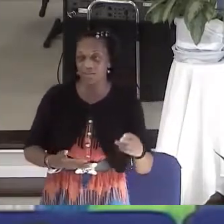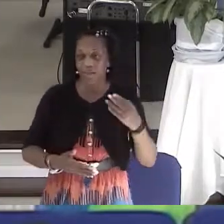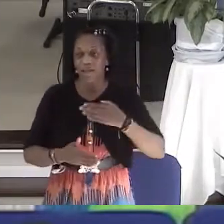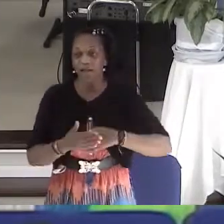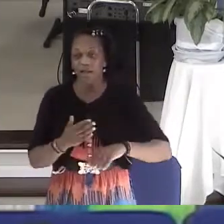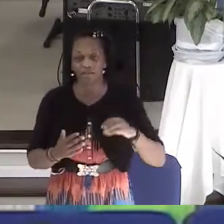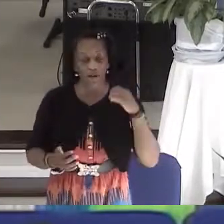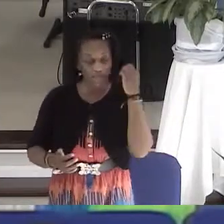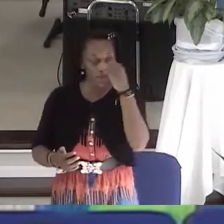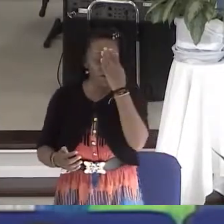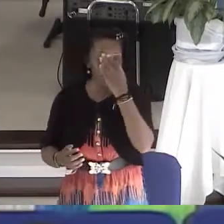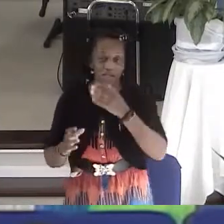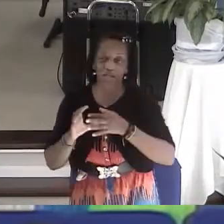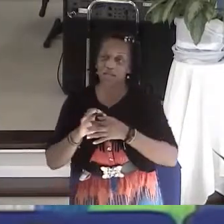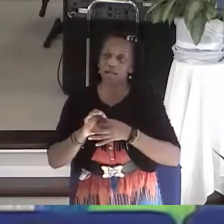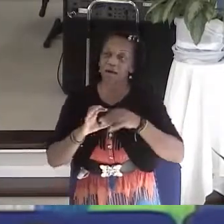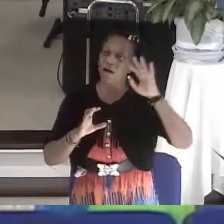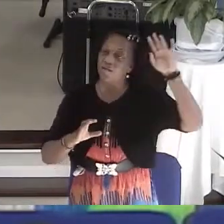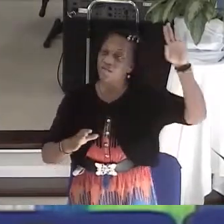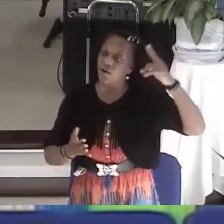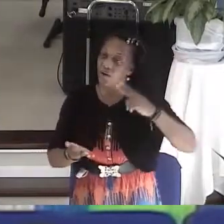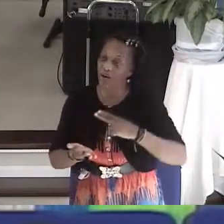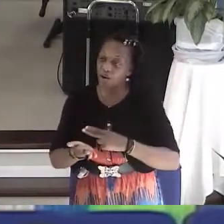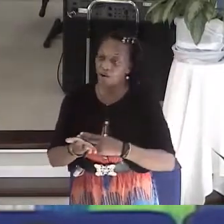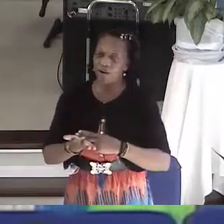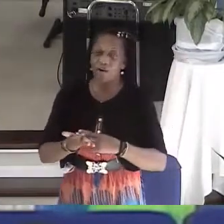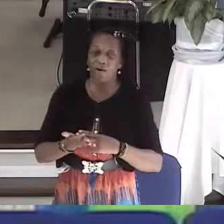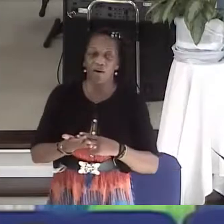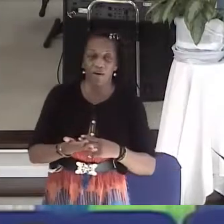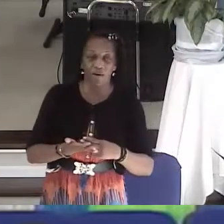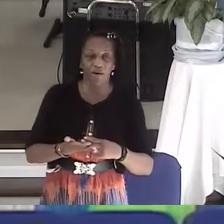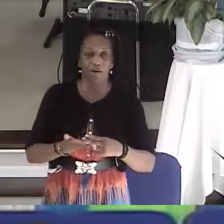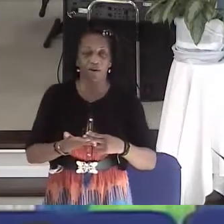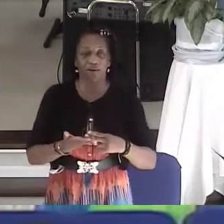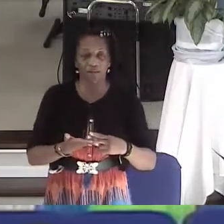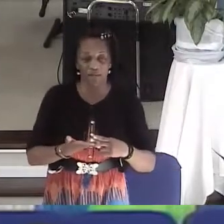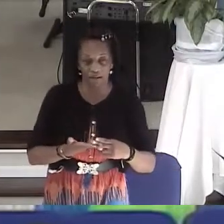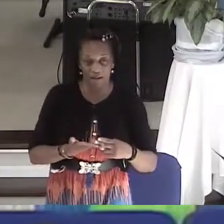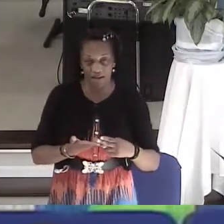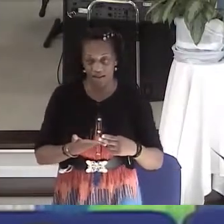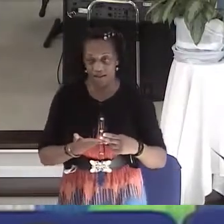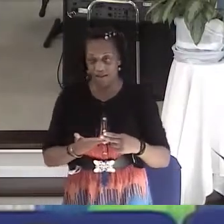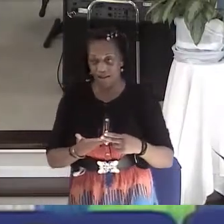holiness. In the beauty of your